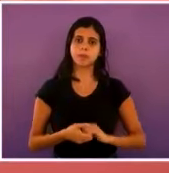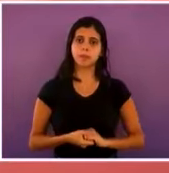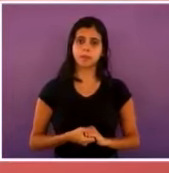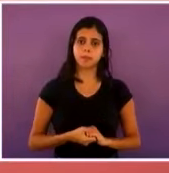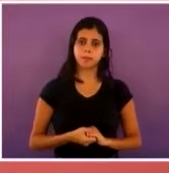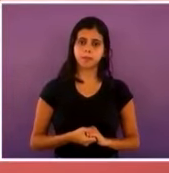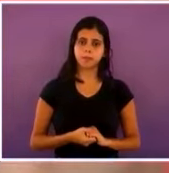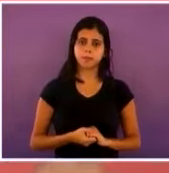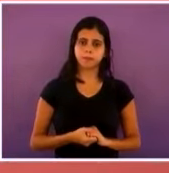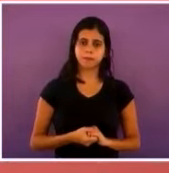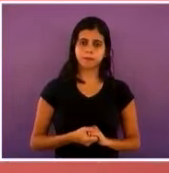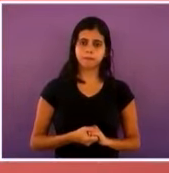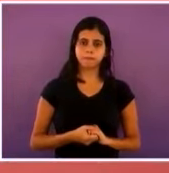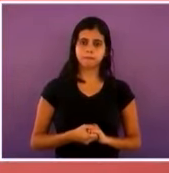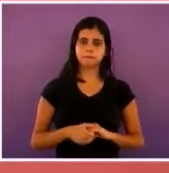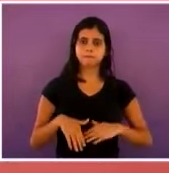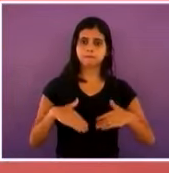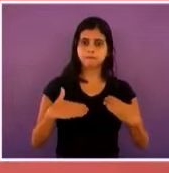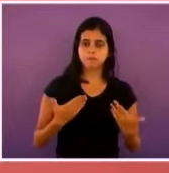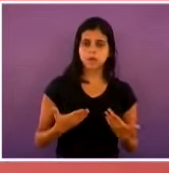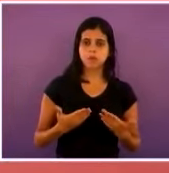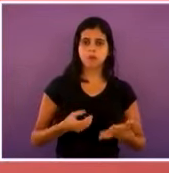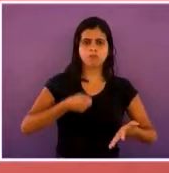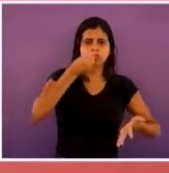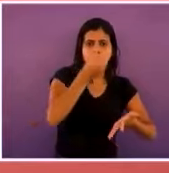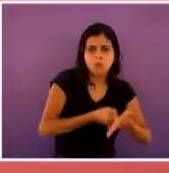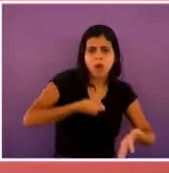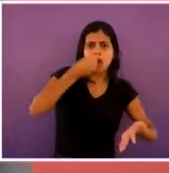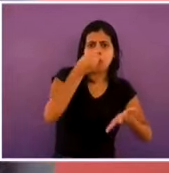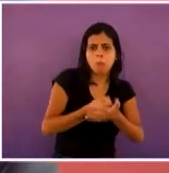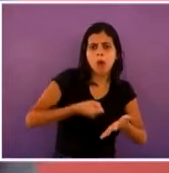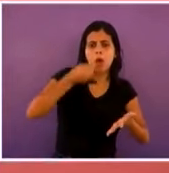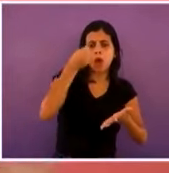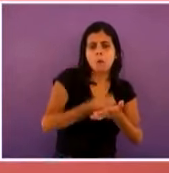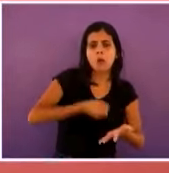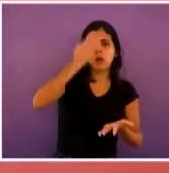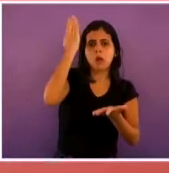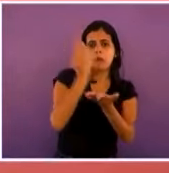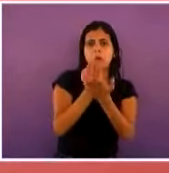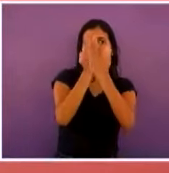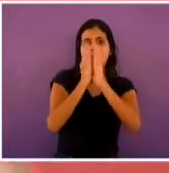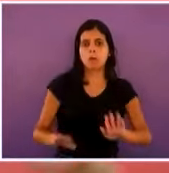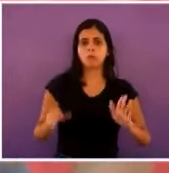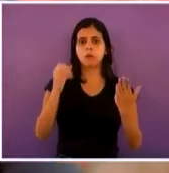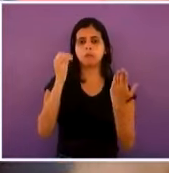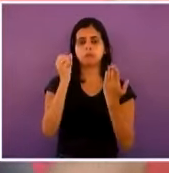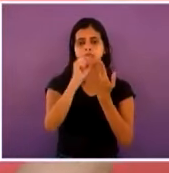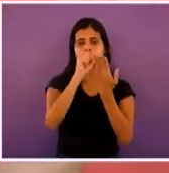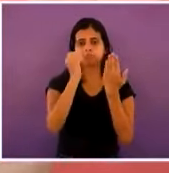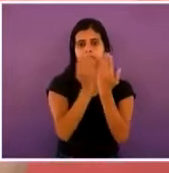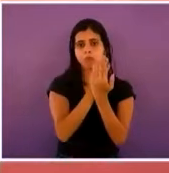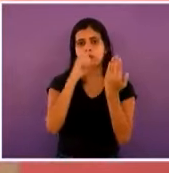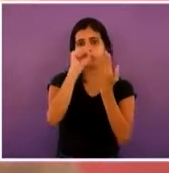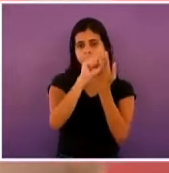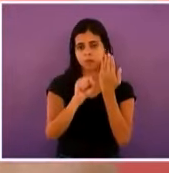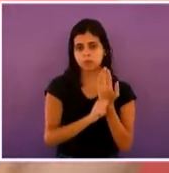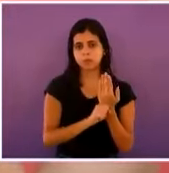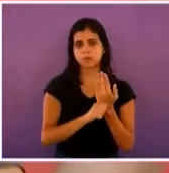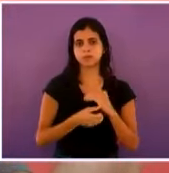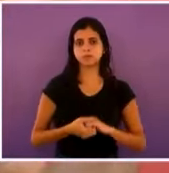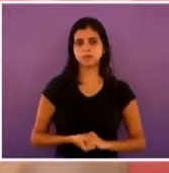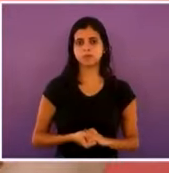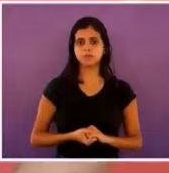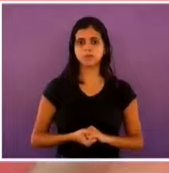same weapons. Para lutar contra a reforma protestante usando as mesmas armas. And so the Jesuits have been